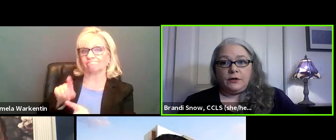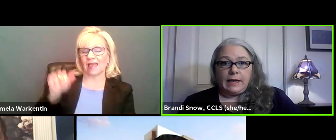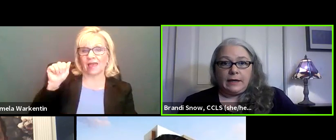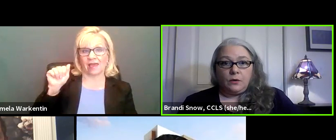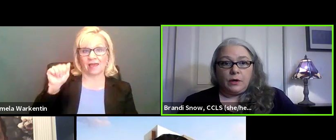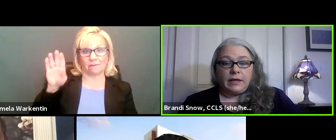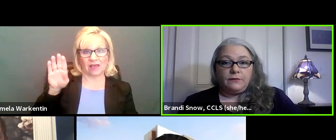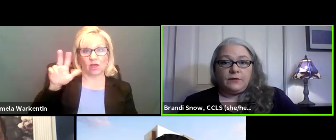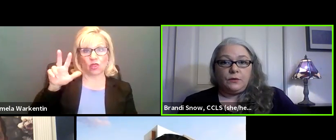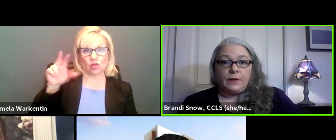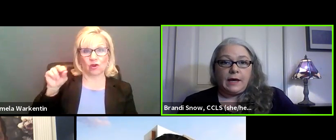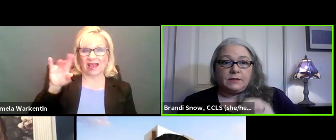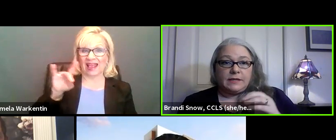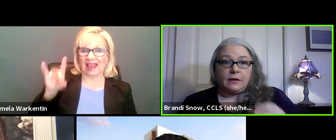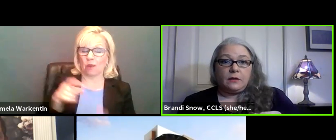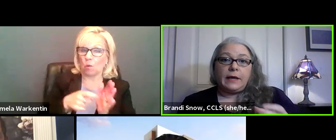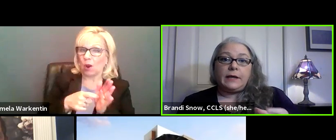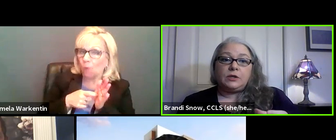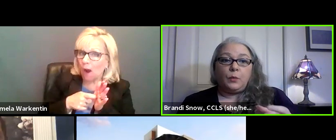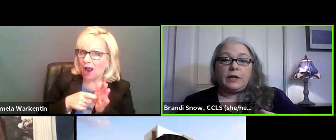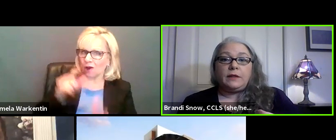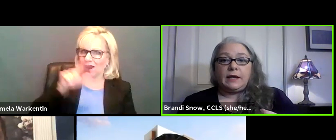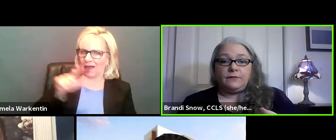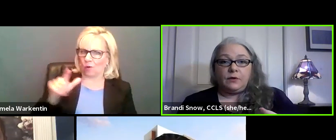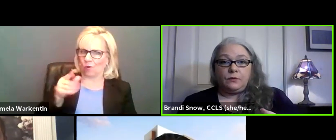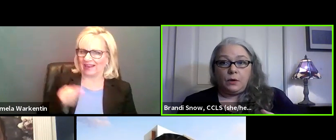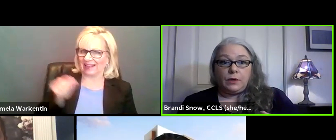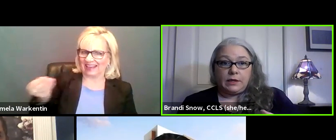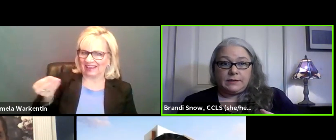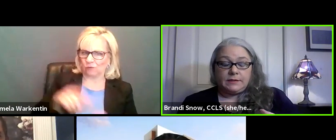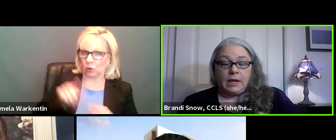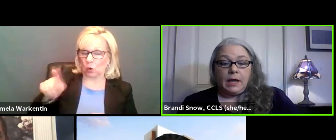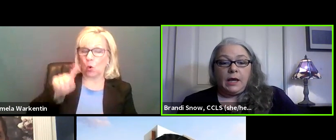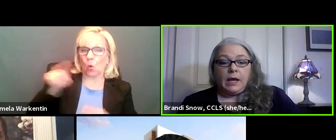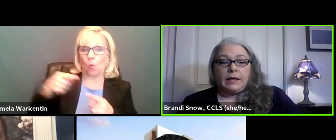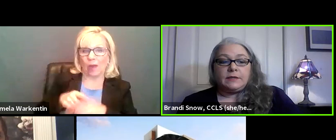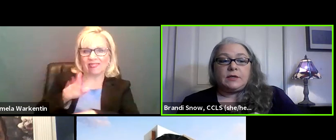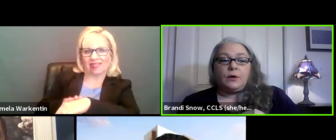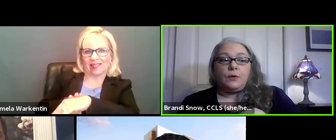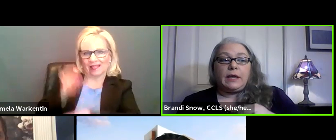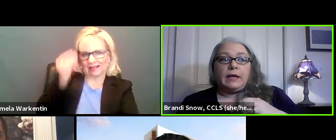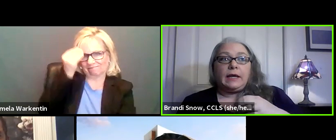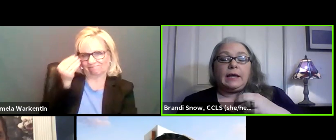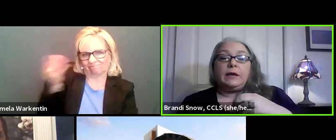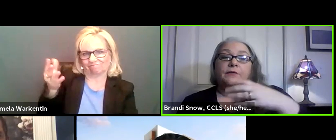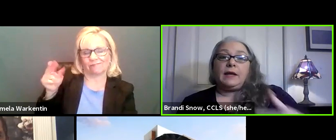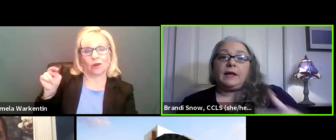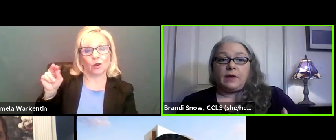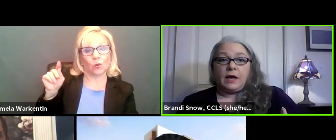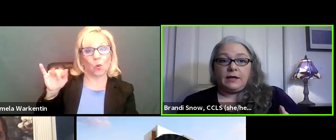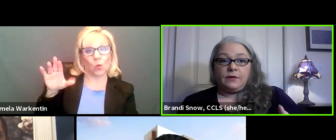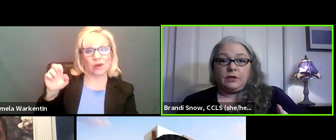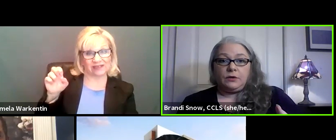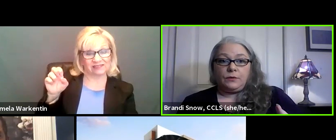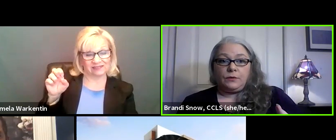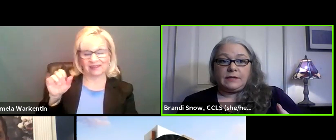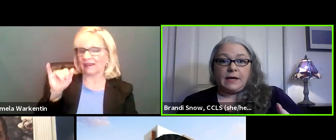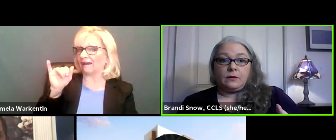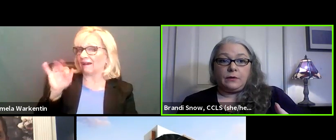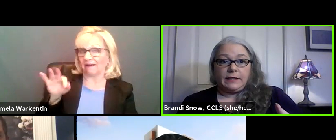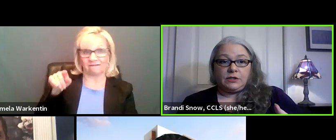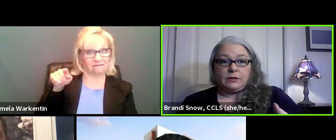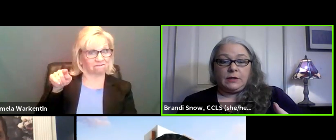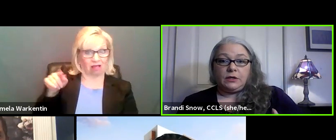requires that your landlord give you that declaration when they give you notice. And so if they have not given you